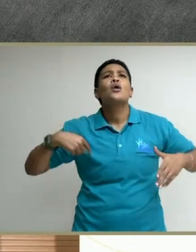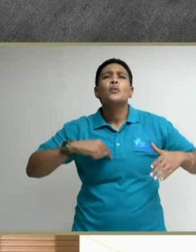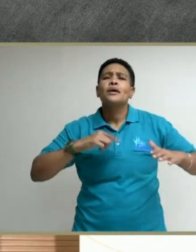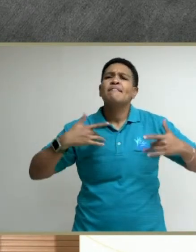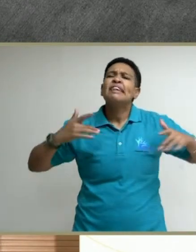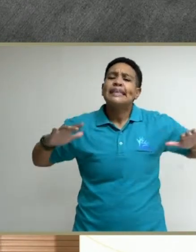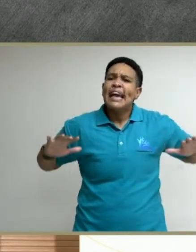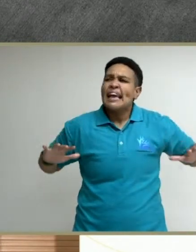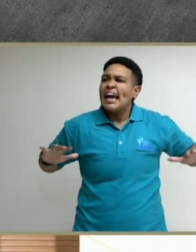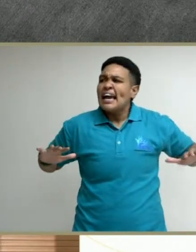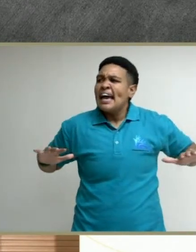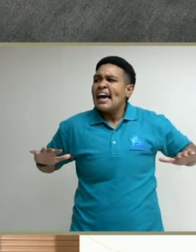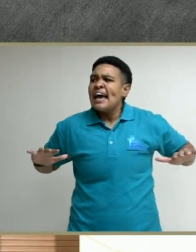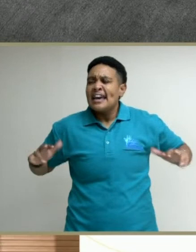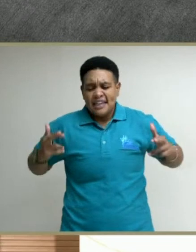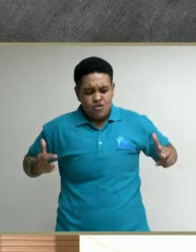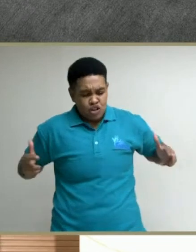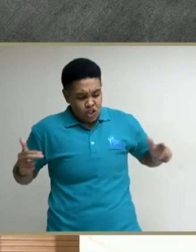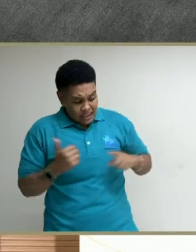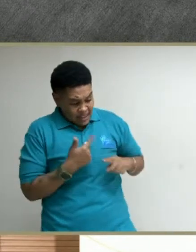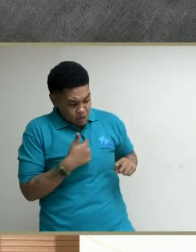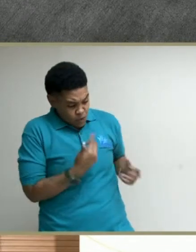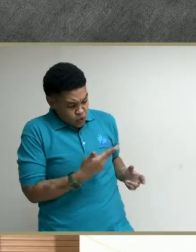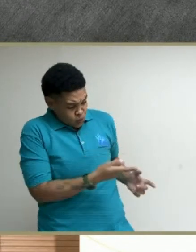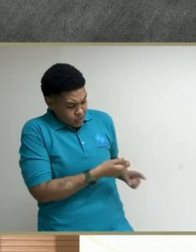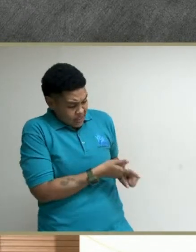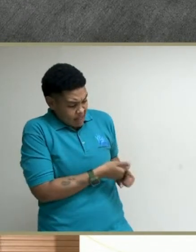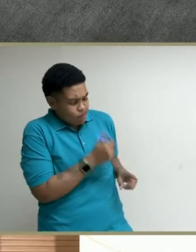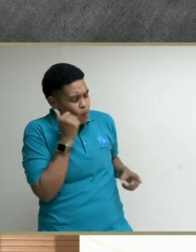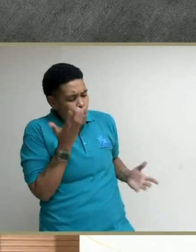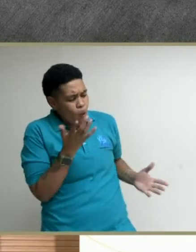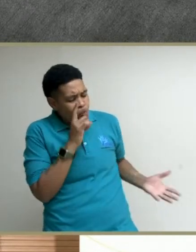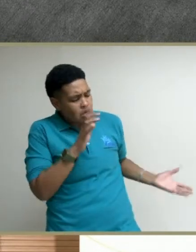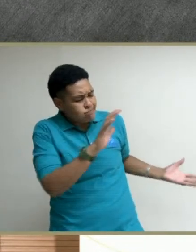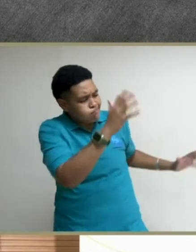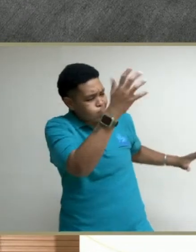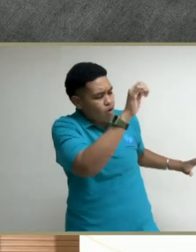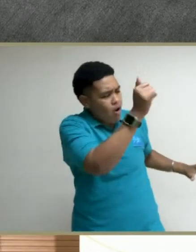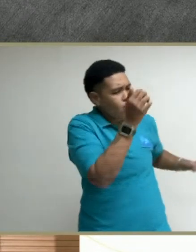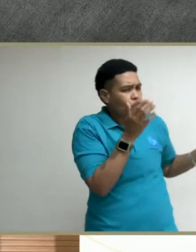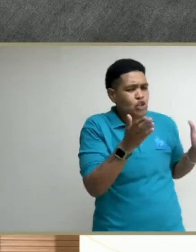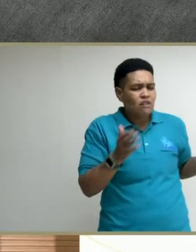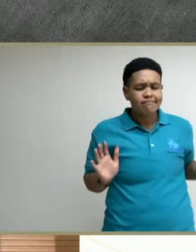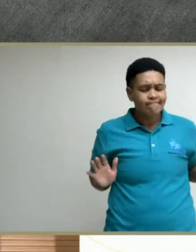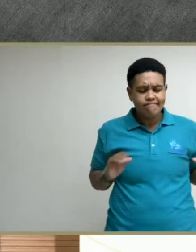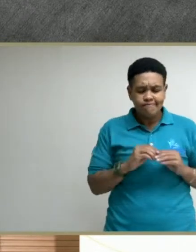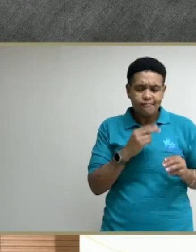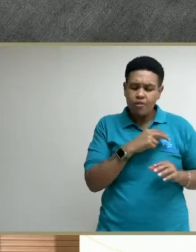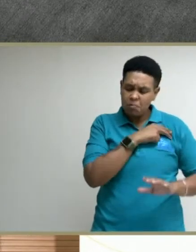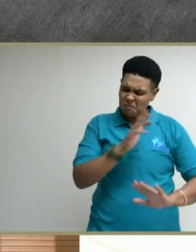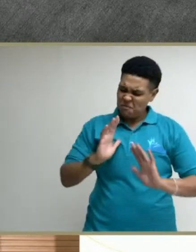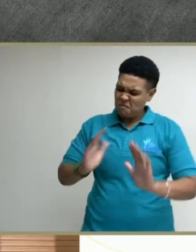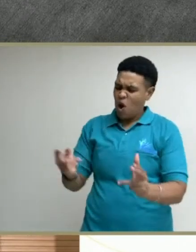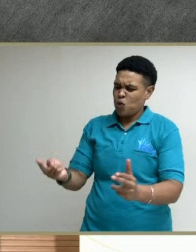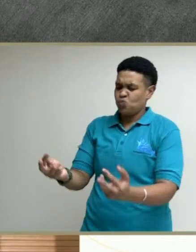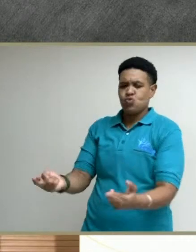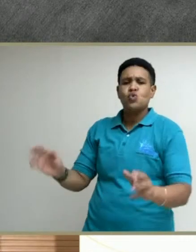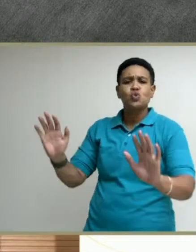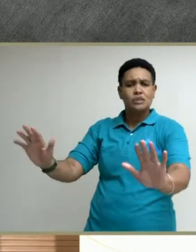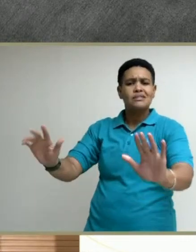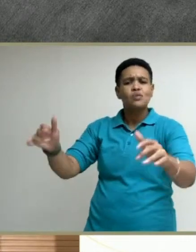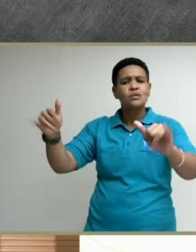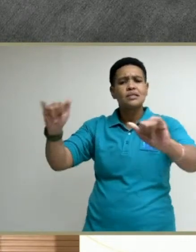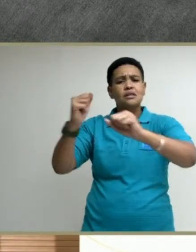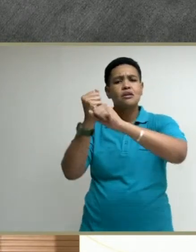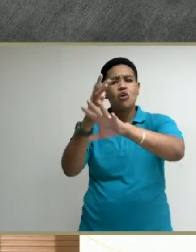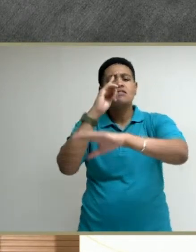feel that the resources utilized would not disrupt other services in the hospital. So this is still a cause